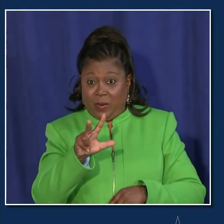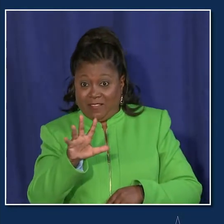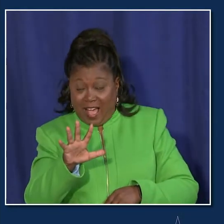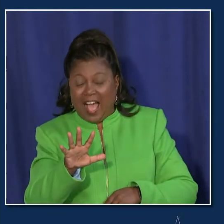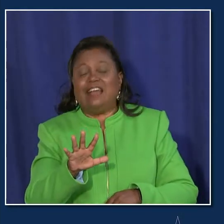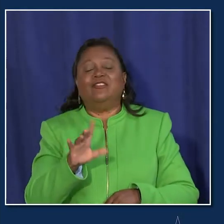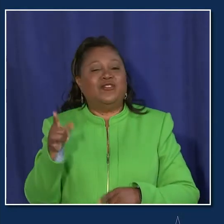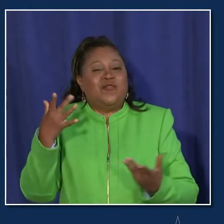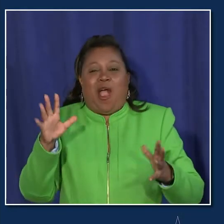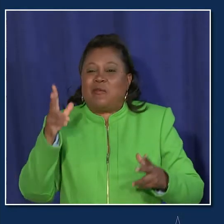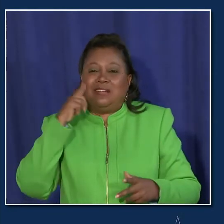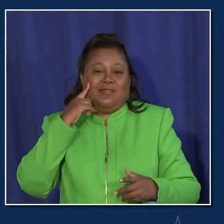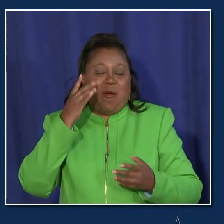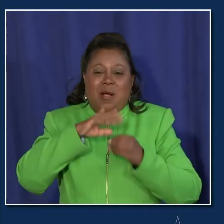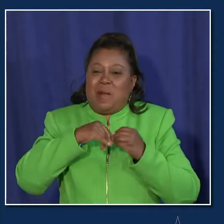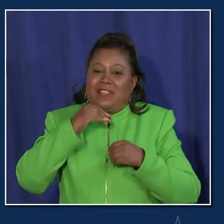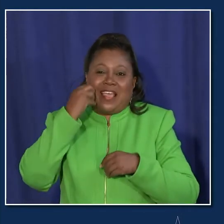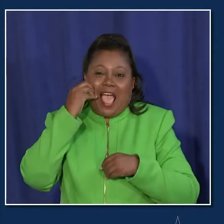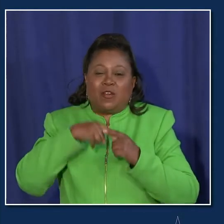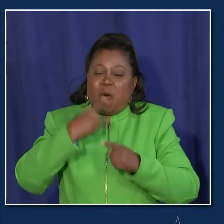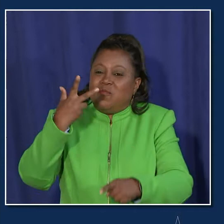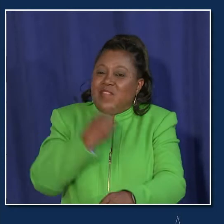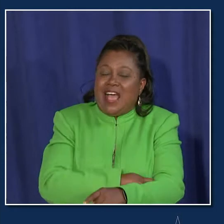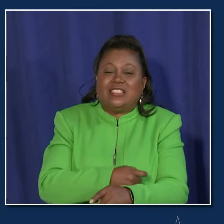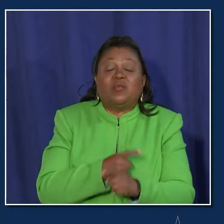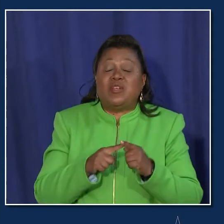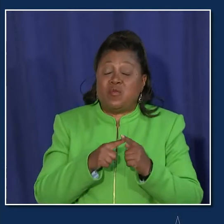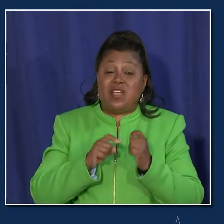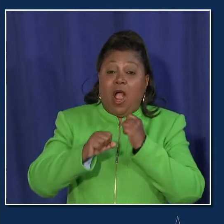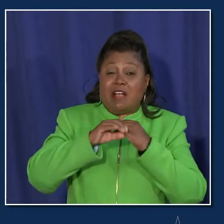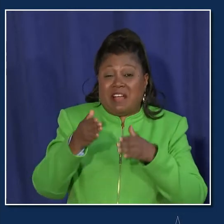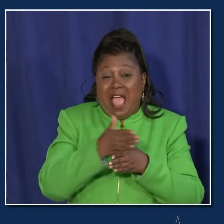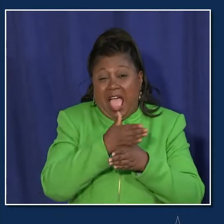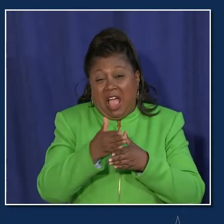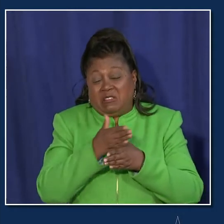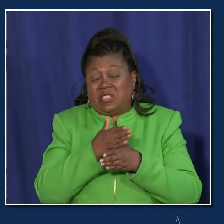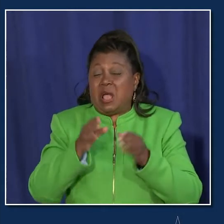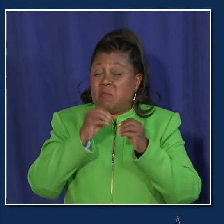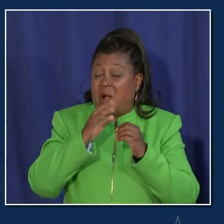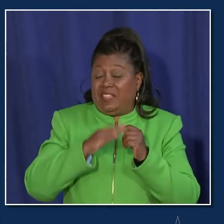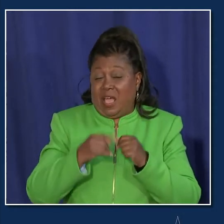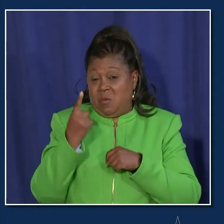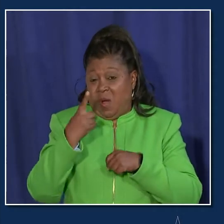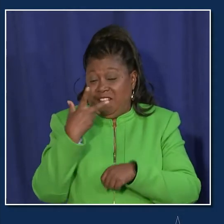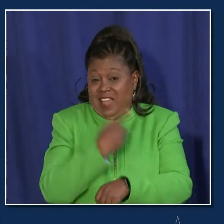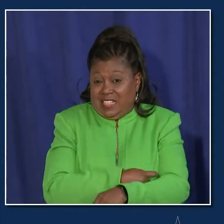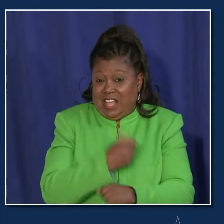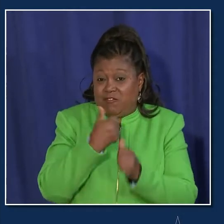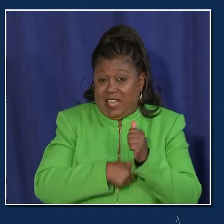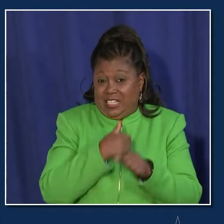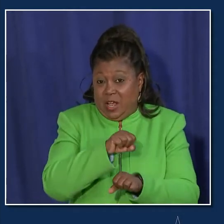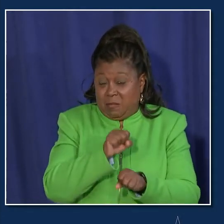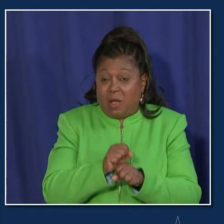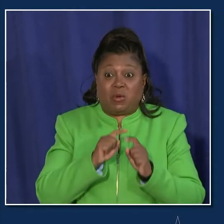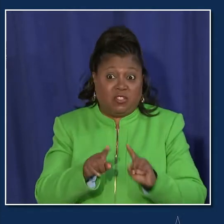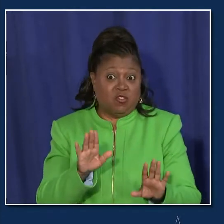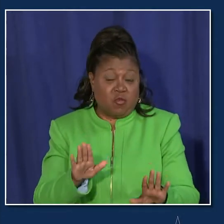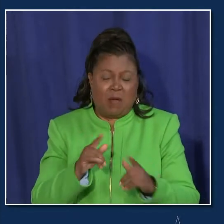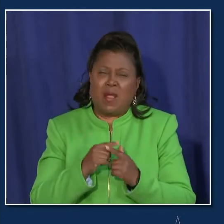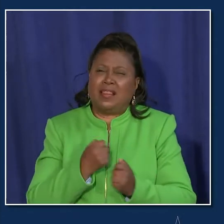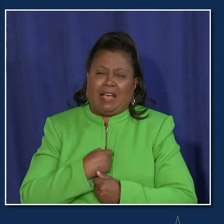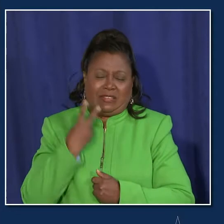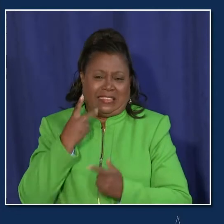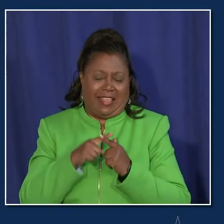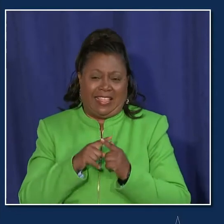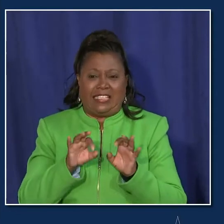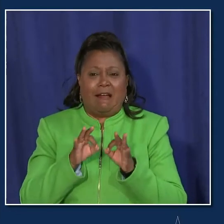312-746-4835. You already heard about the at-home vaccination. We are averaging more than one vaccination per appointment here, which is great. We'd love to see